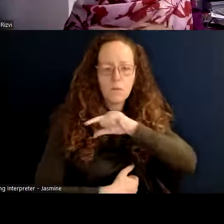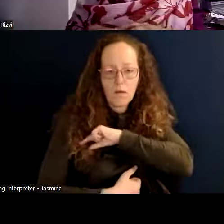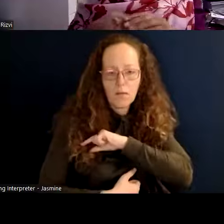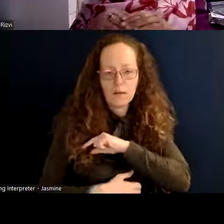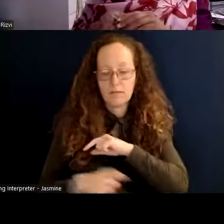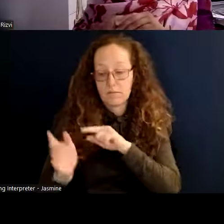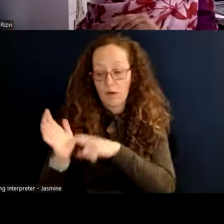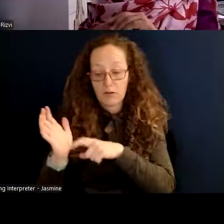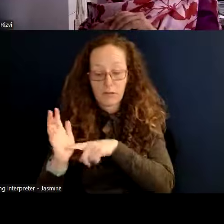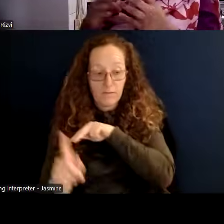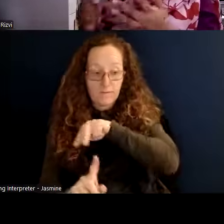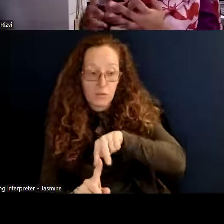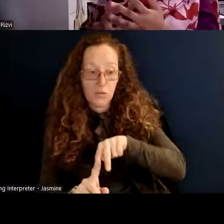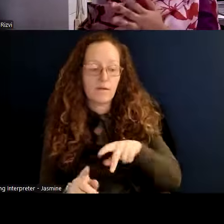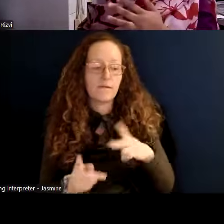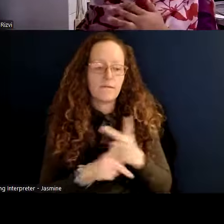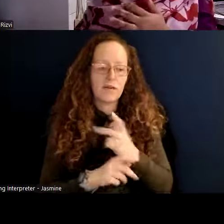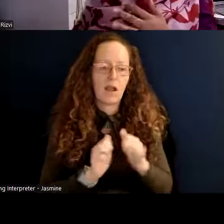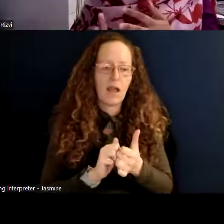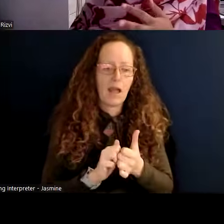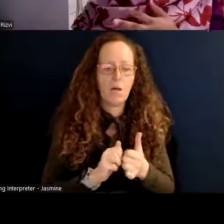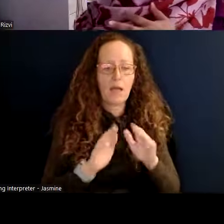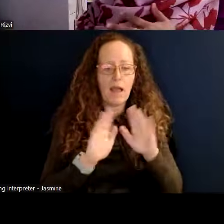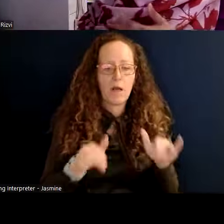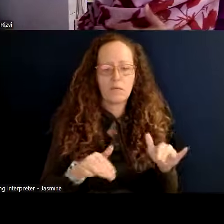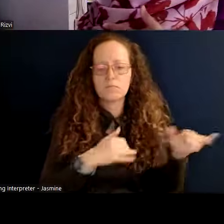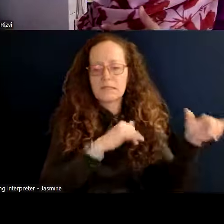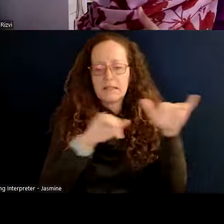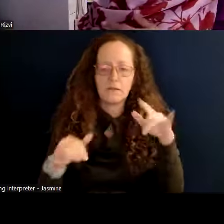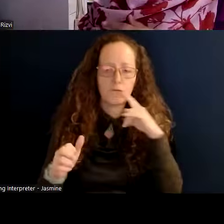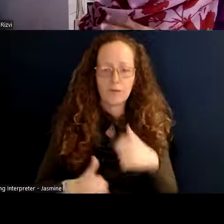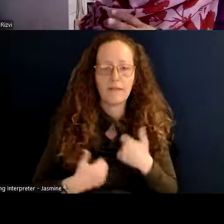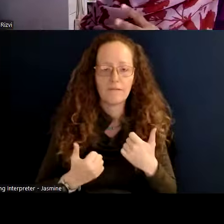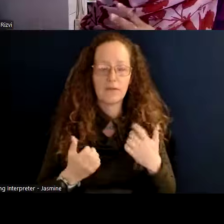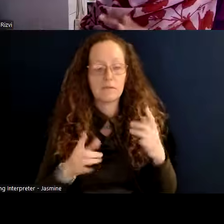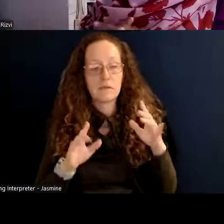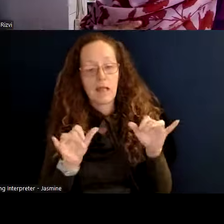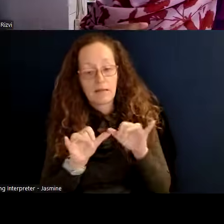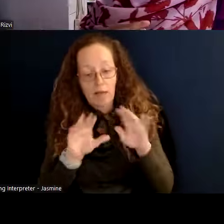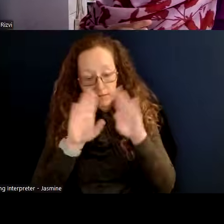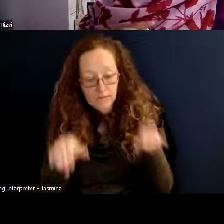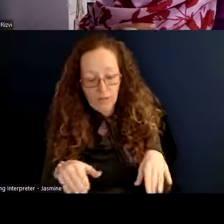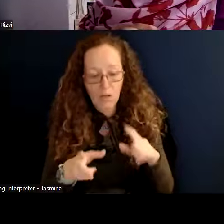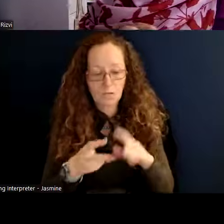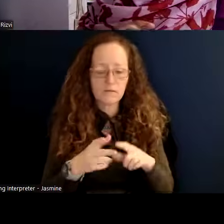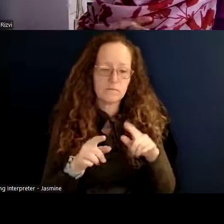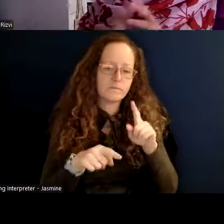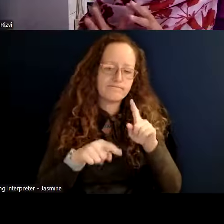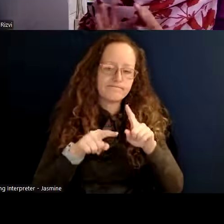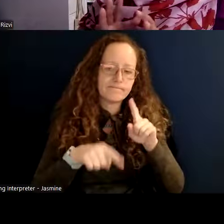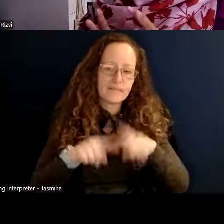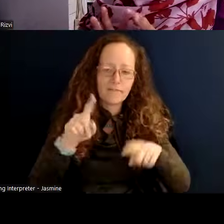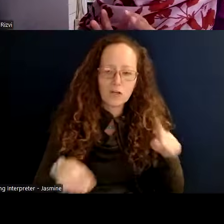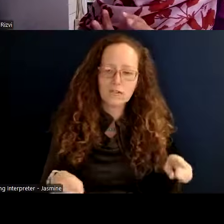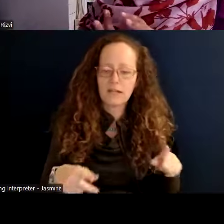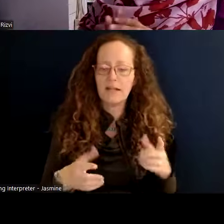household standard of living, indicated by house size, diversity of household possessions, and residential stability. Certainly,